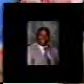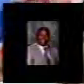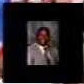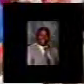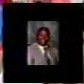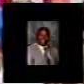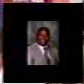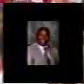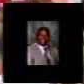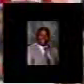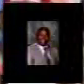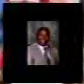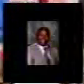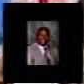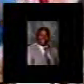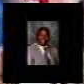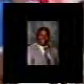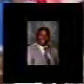Alpha, Omega,